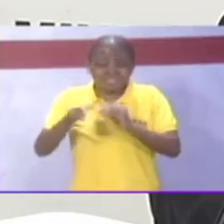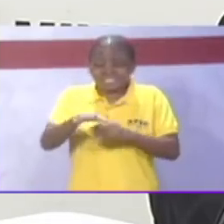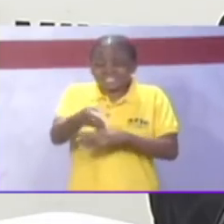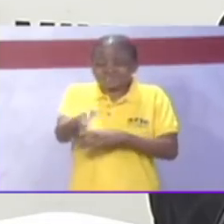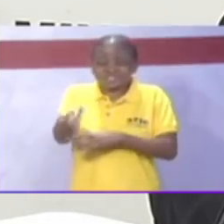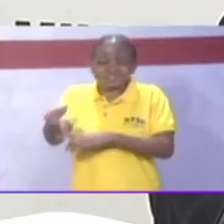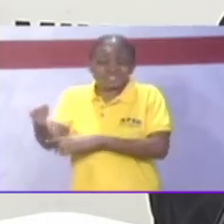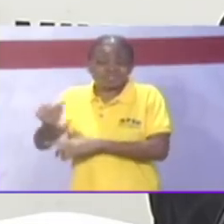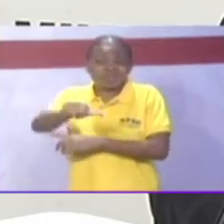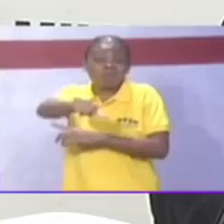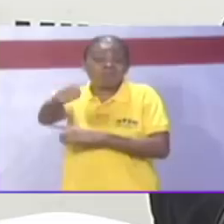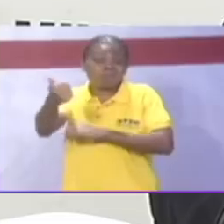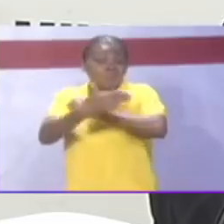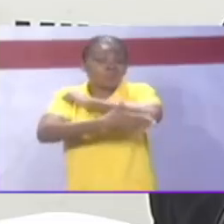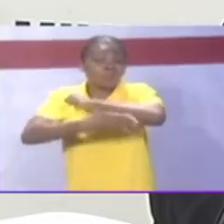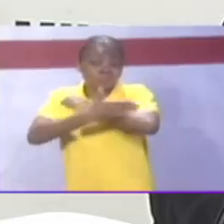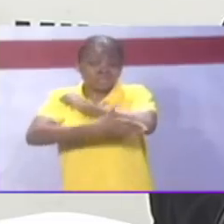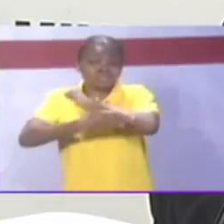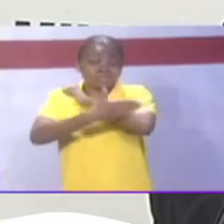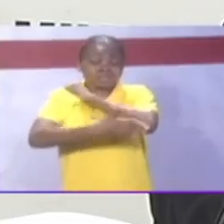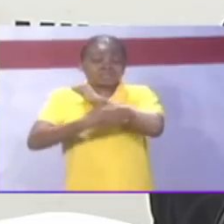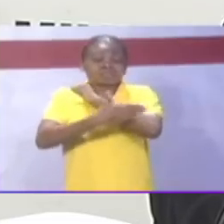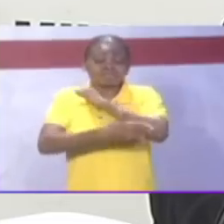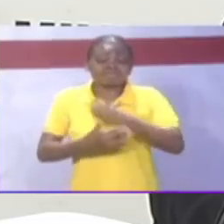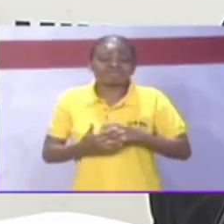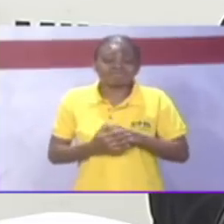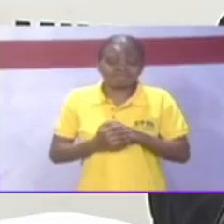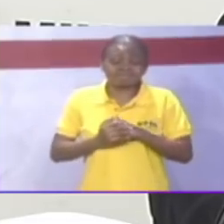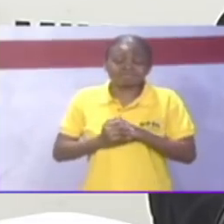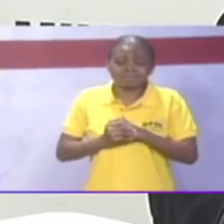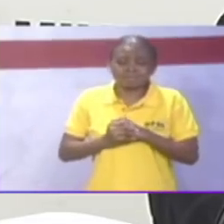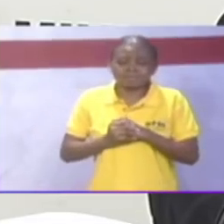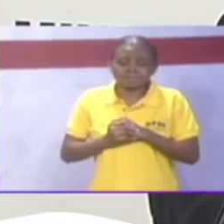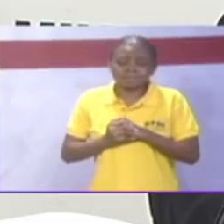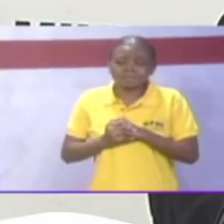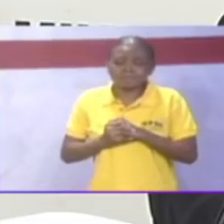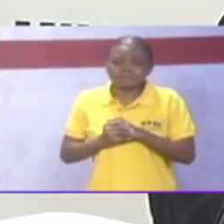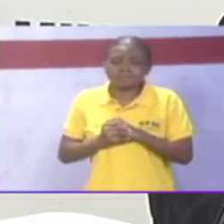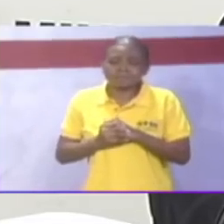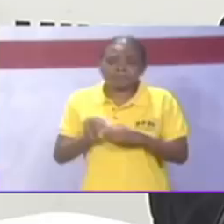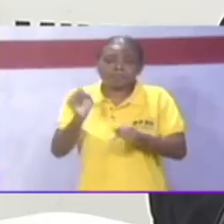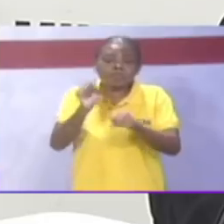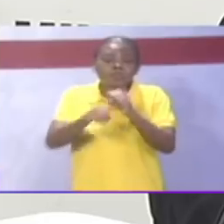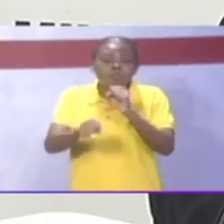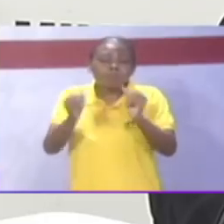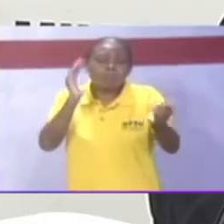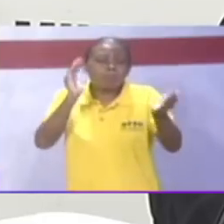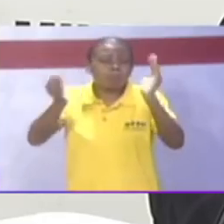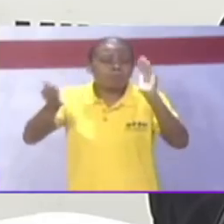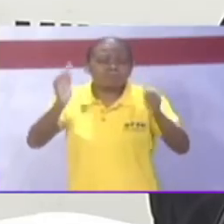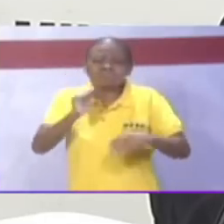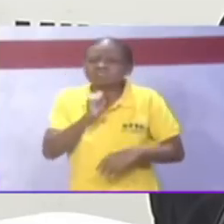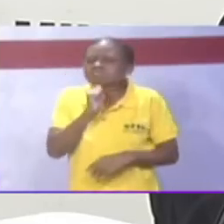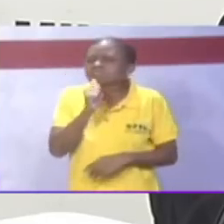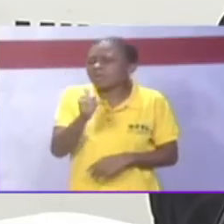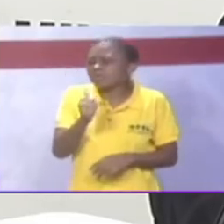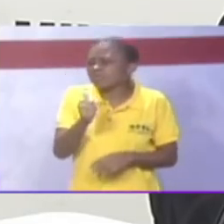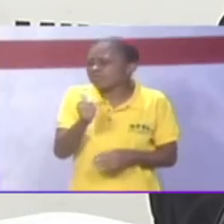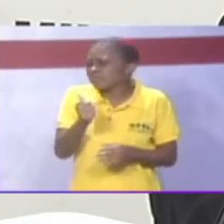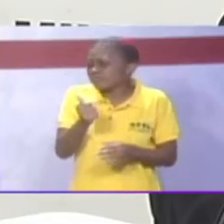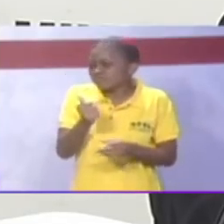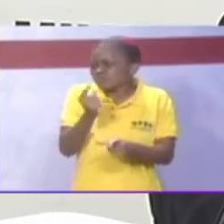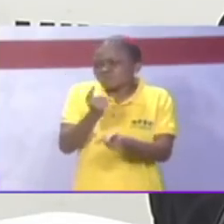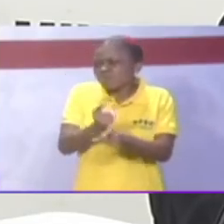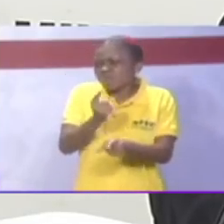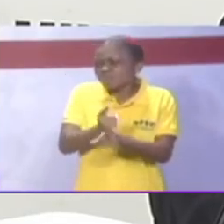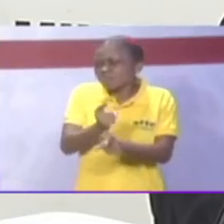same kinds of information or the information in a similar pattern, the comparisons aren't necessarily useful. For example, if you look